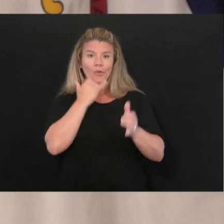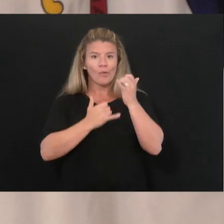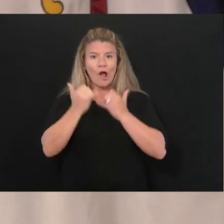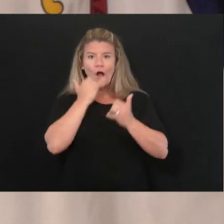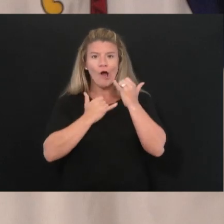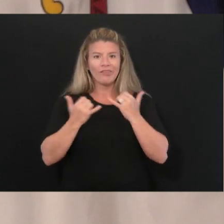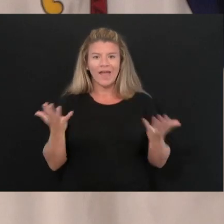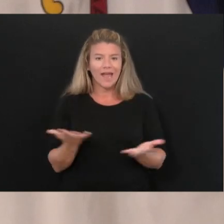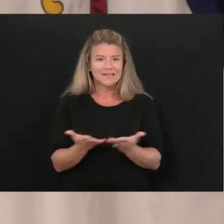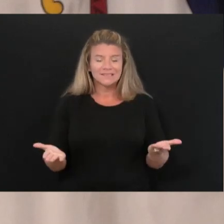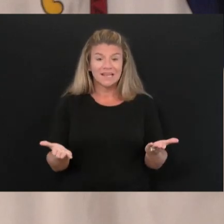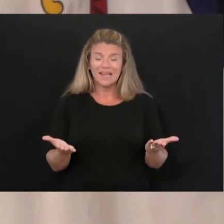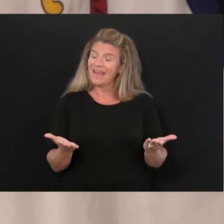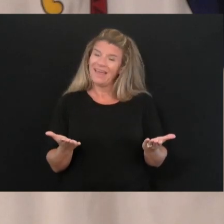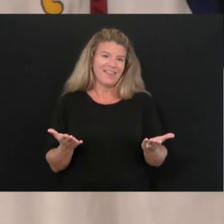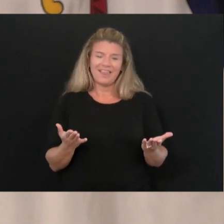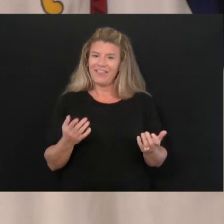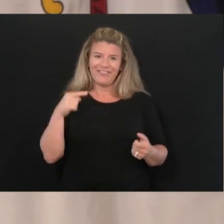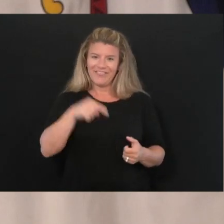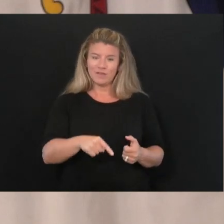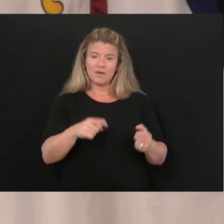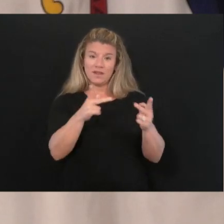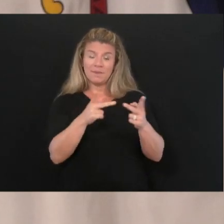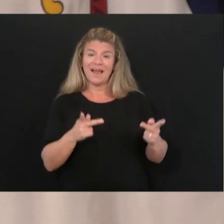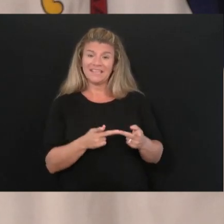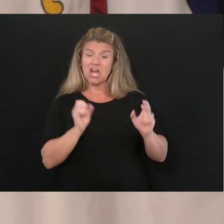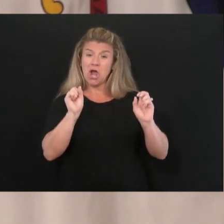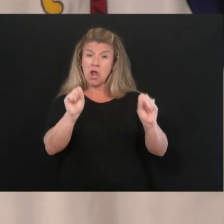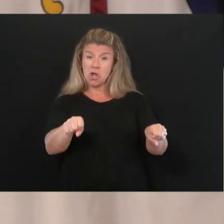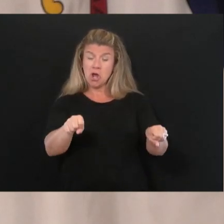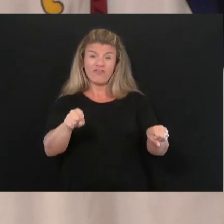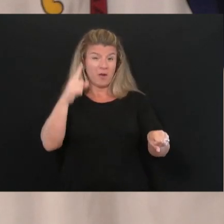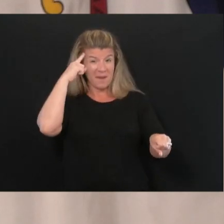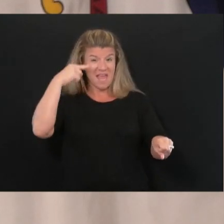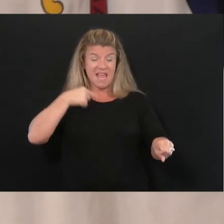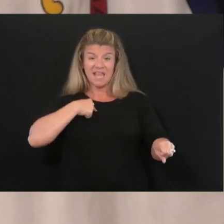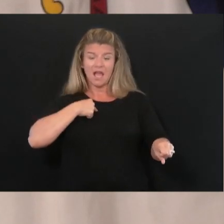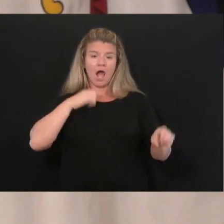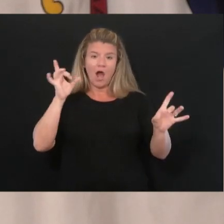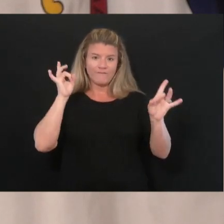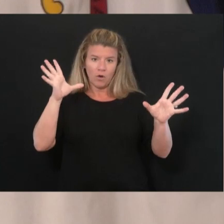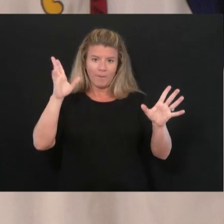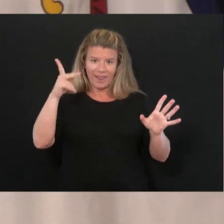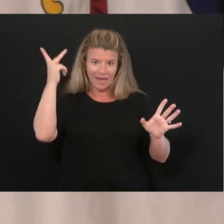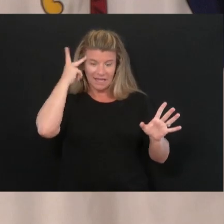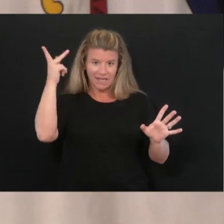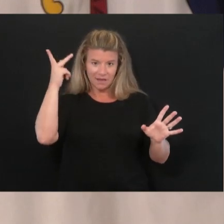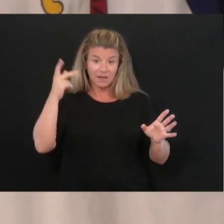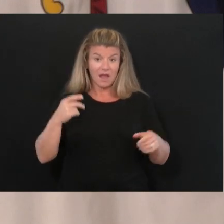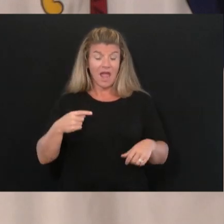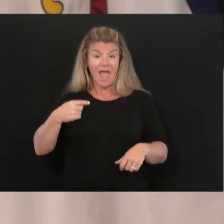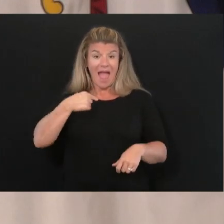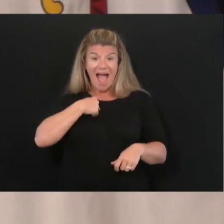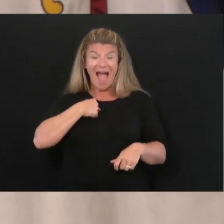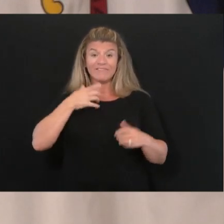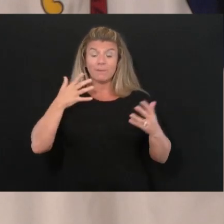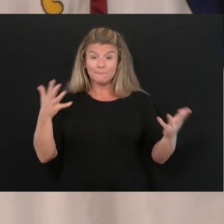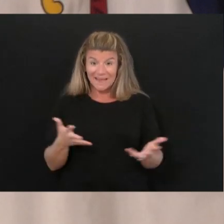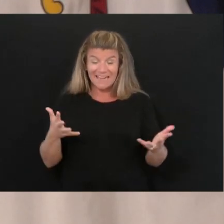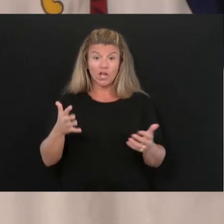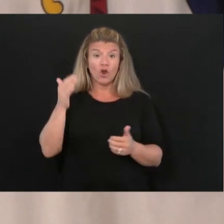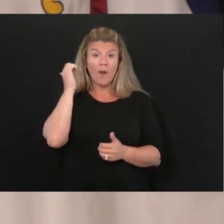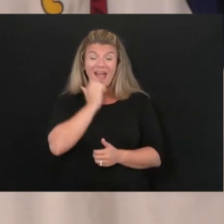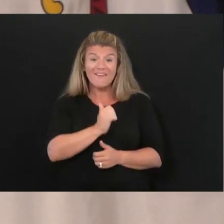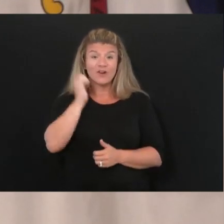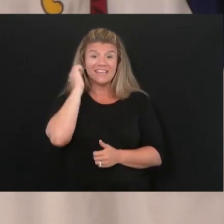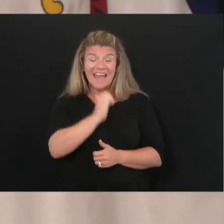been the place that it could have been politically suicidal. I've been here every day.